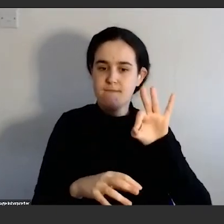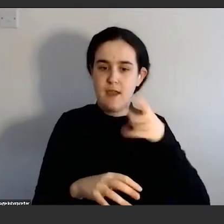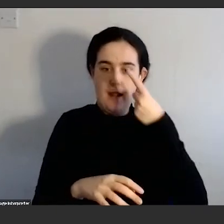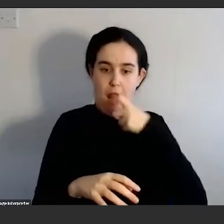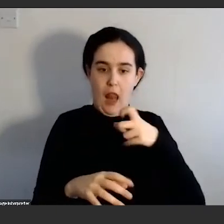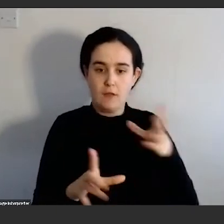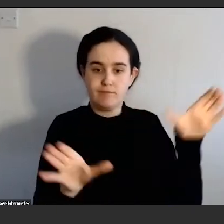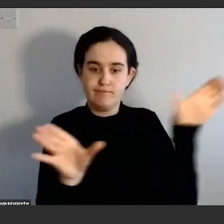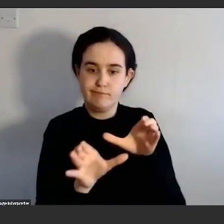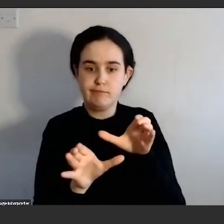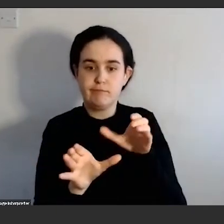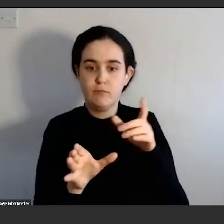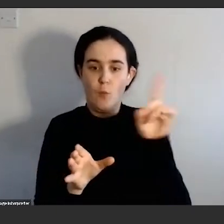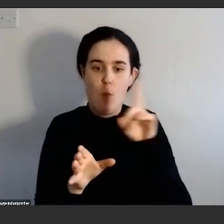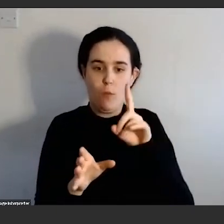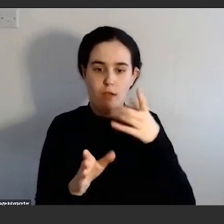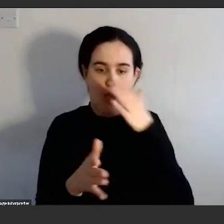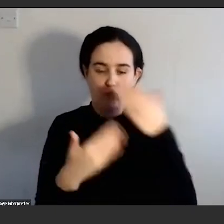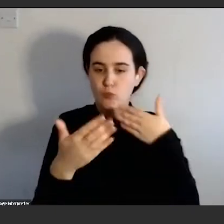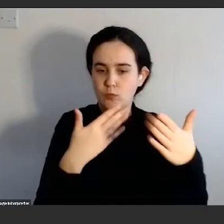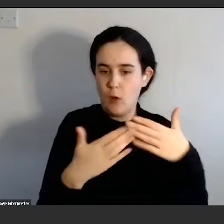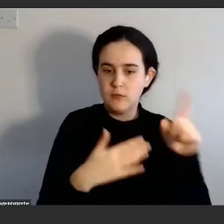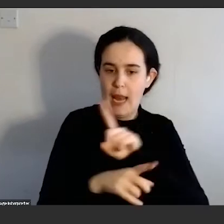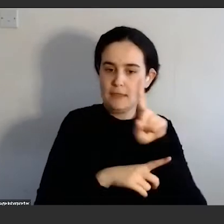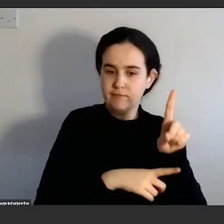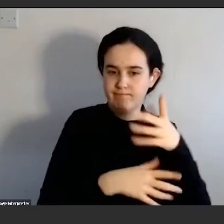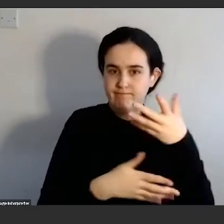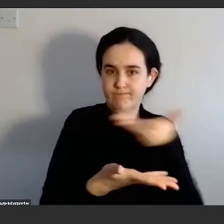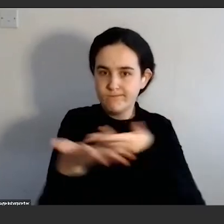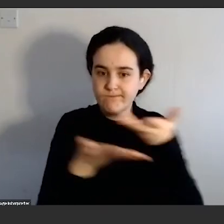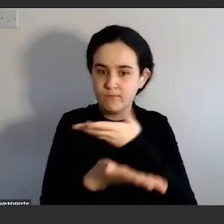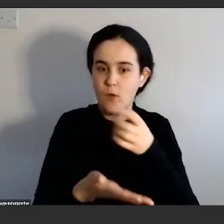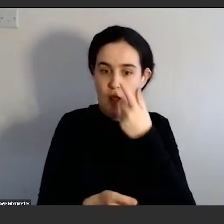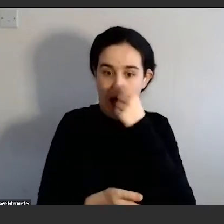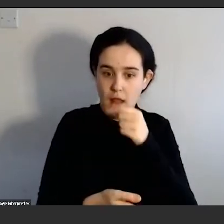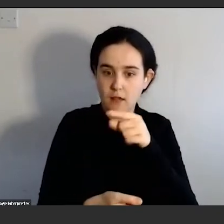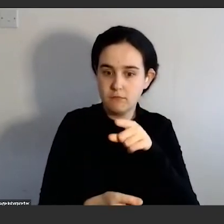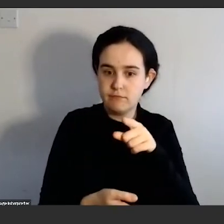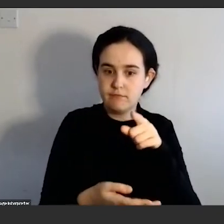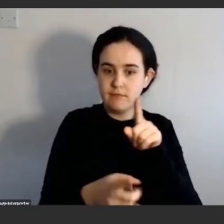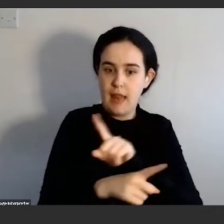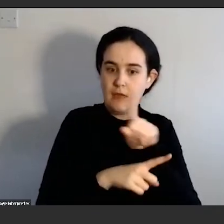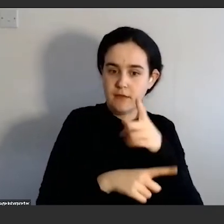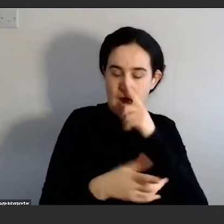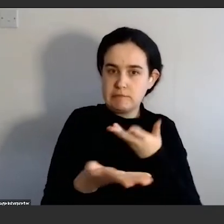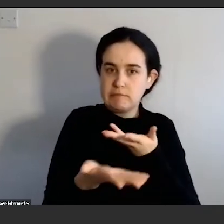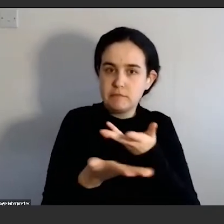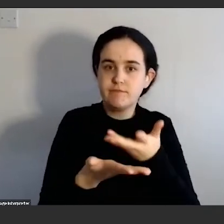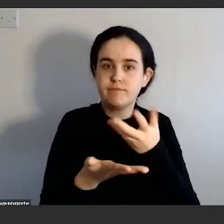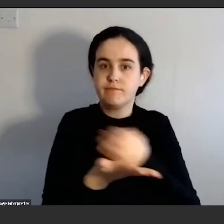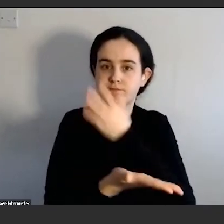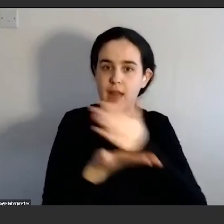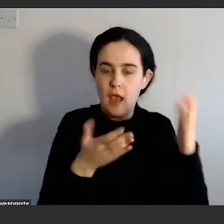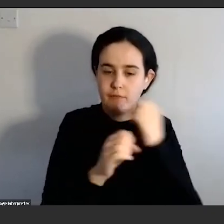I'll come back to you. I'm going to see if I can sort of brainstorm what to do here. Let me go to Olga. Olga, you